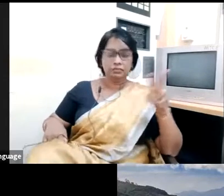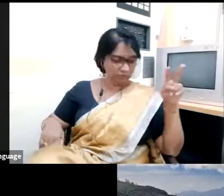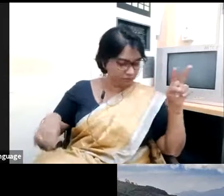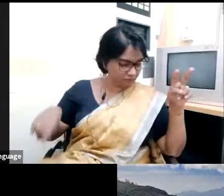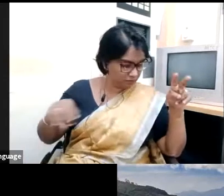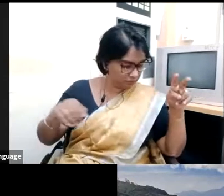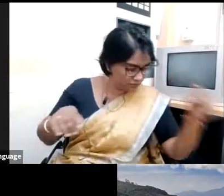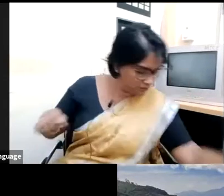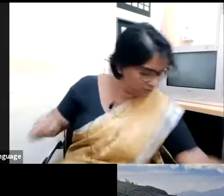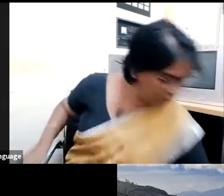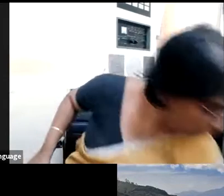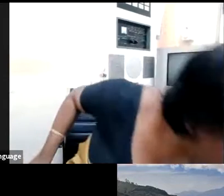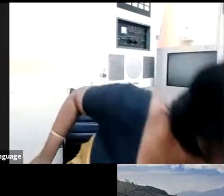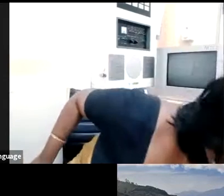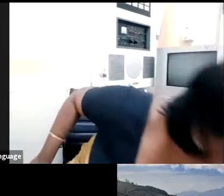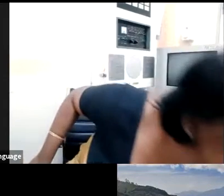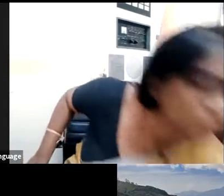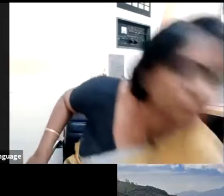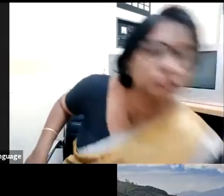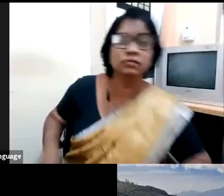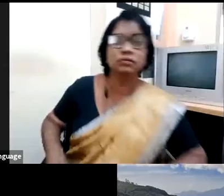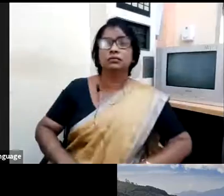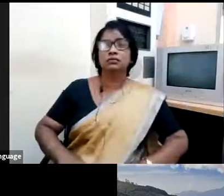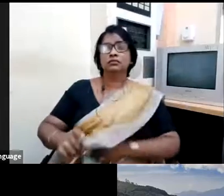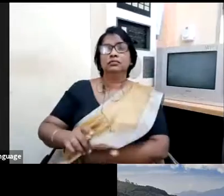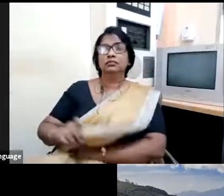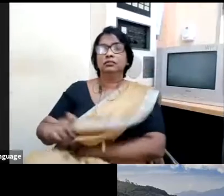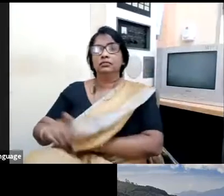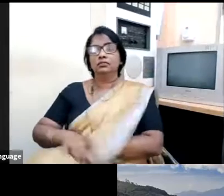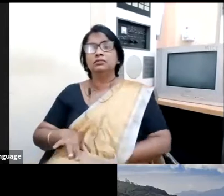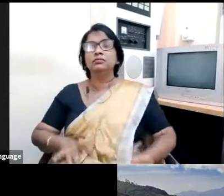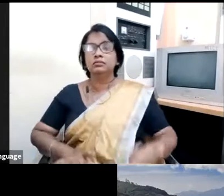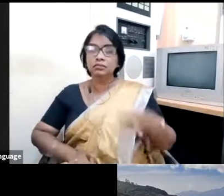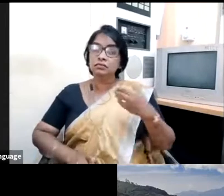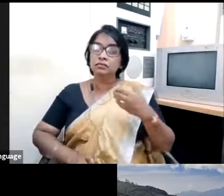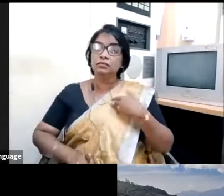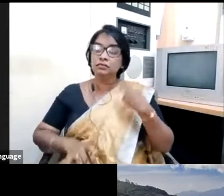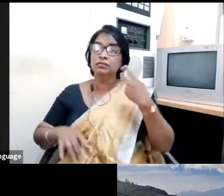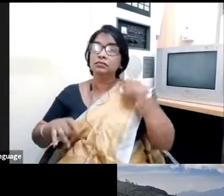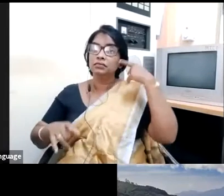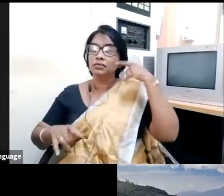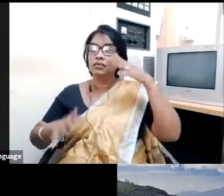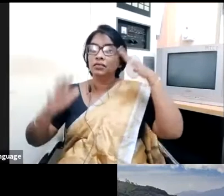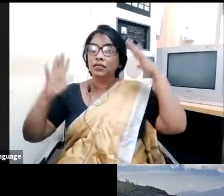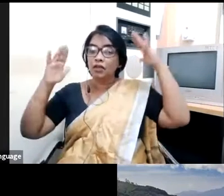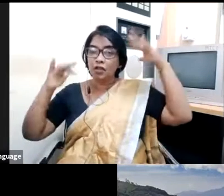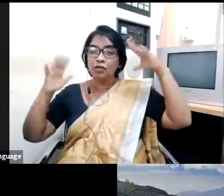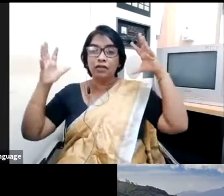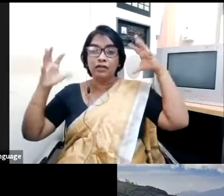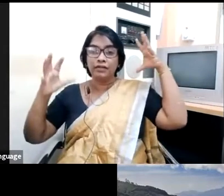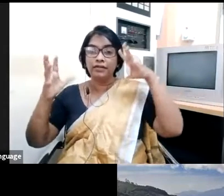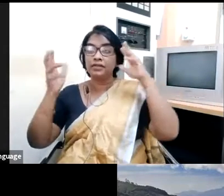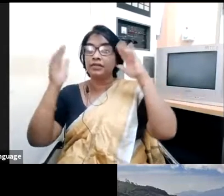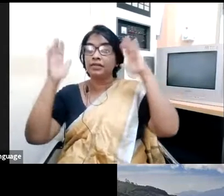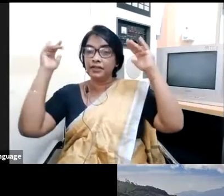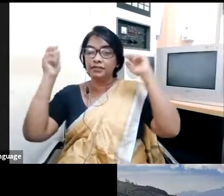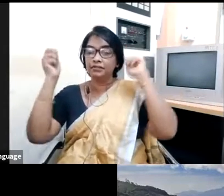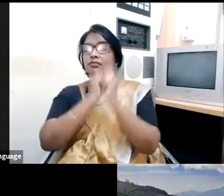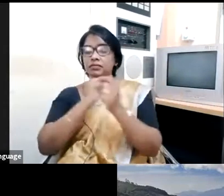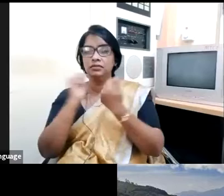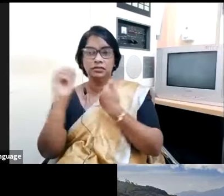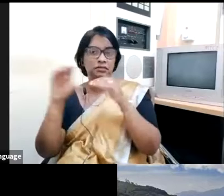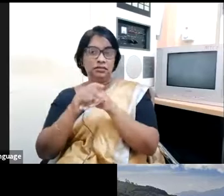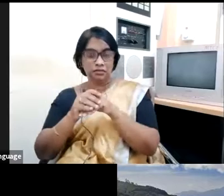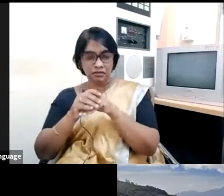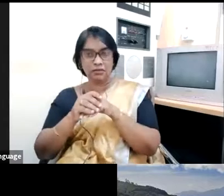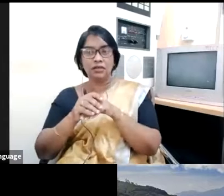climate neutral initiative. And in 2019, we started the ecosystem restoration project, and